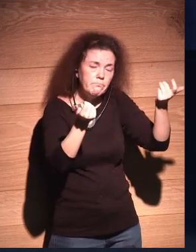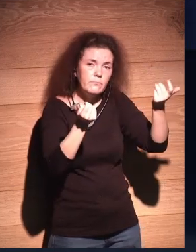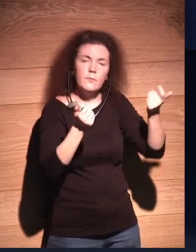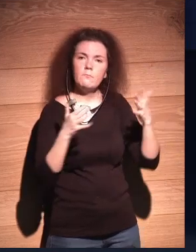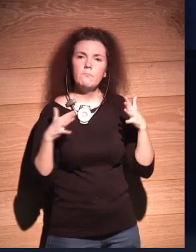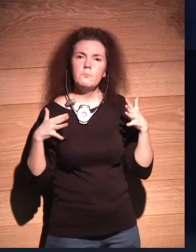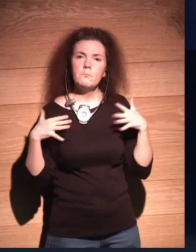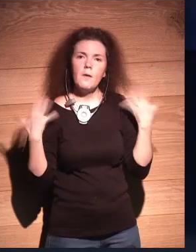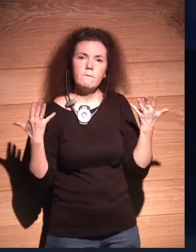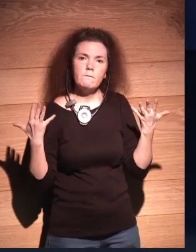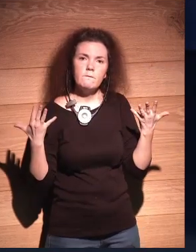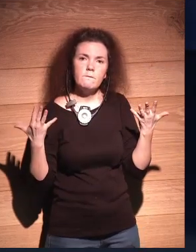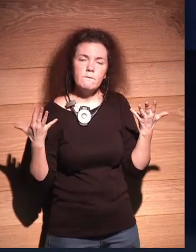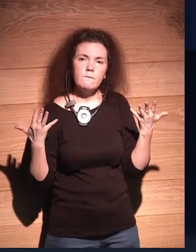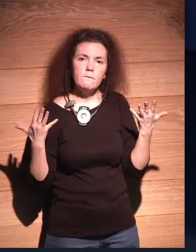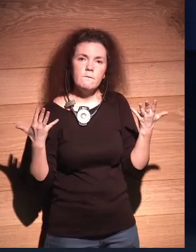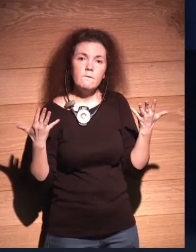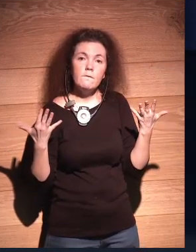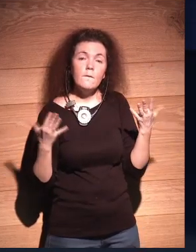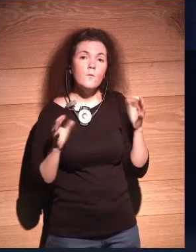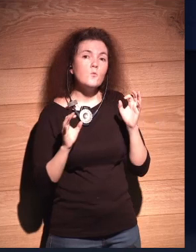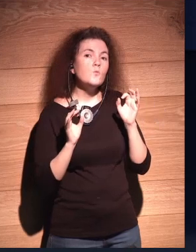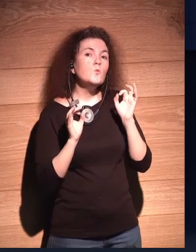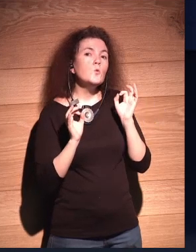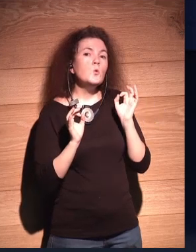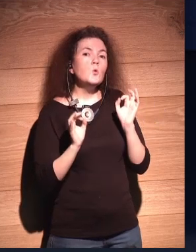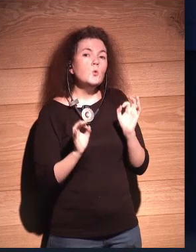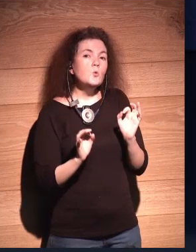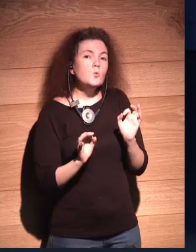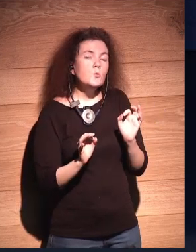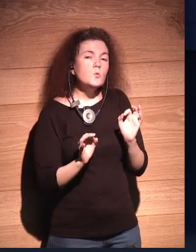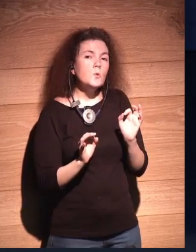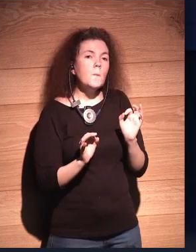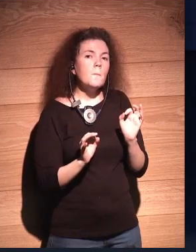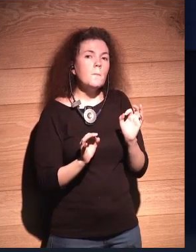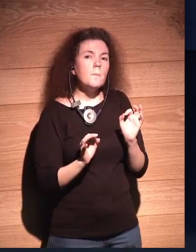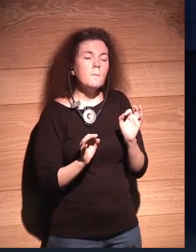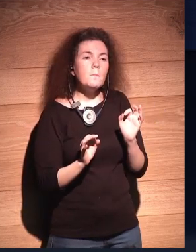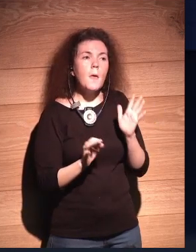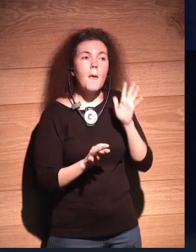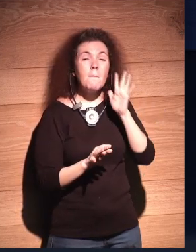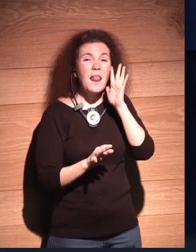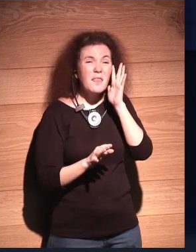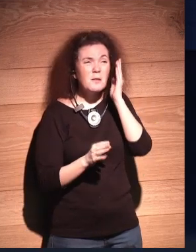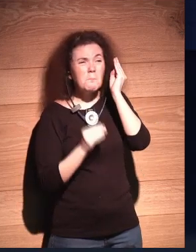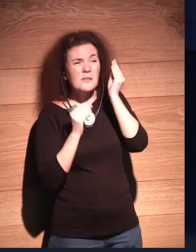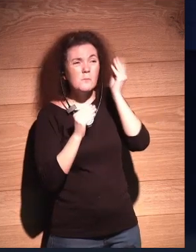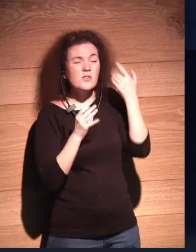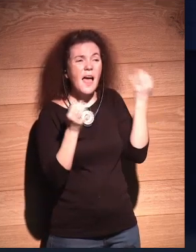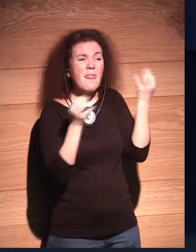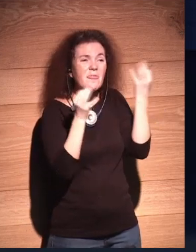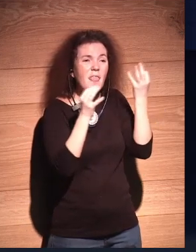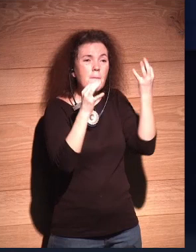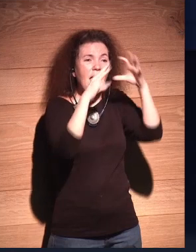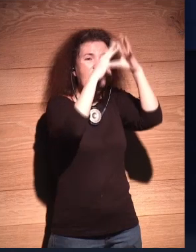Suddenly, at the moment when it was supposed to be entering that atmosphere, all the